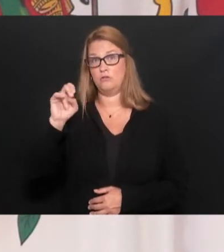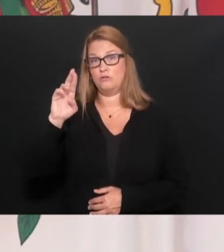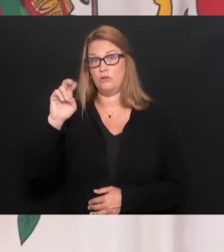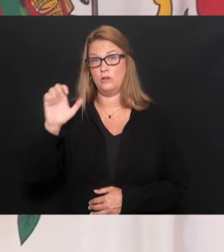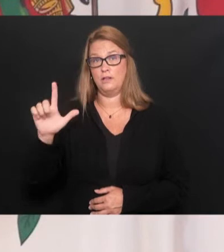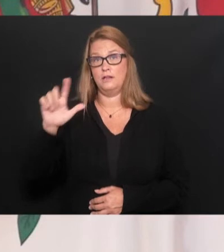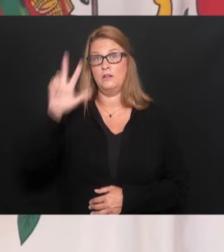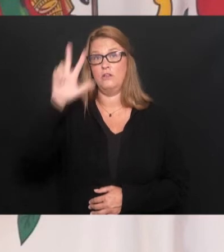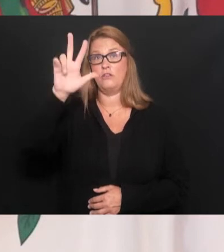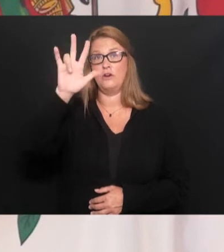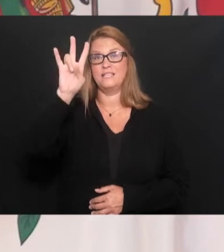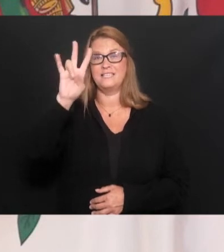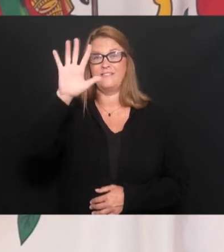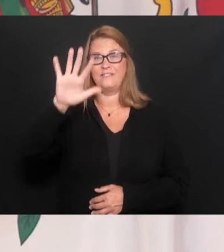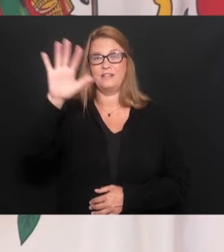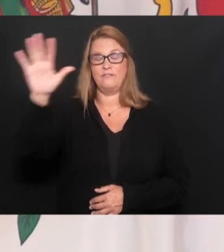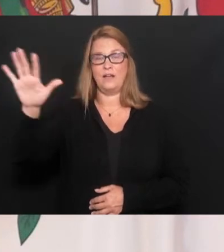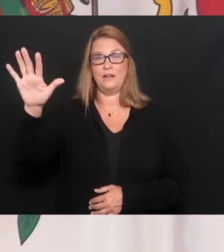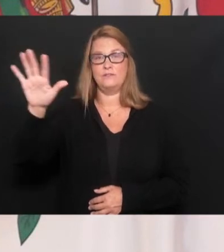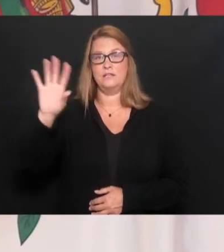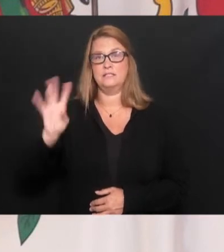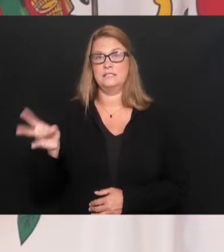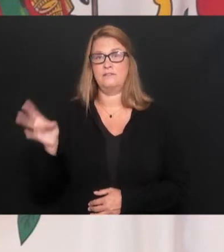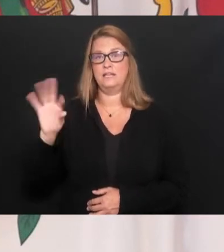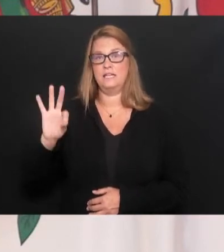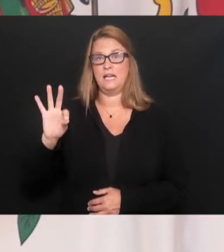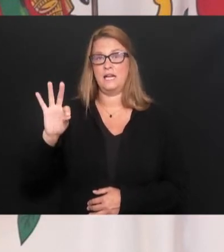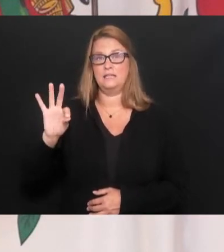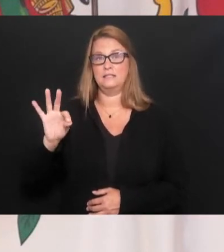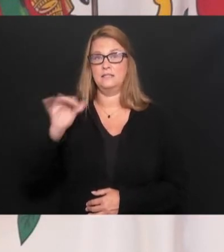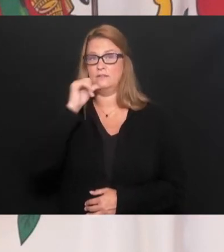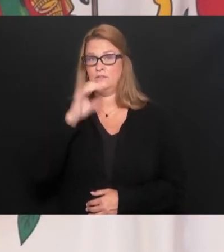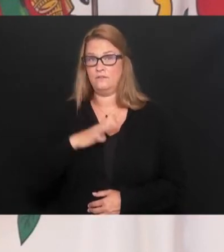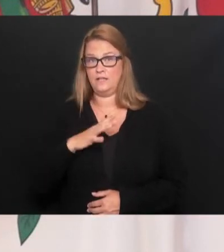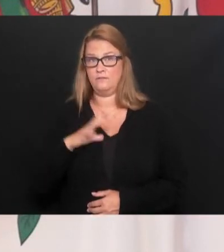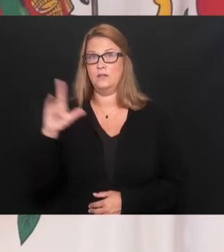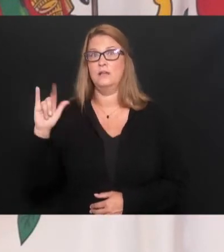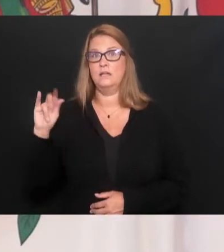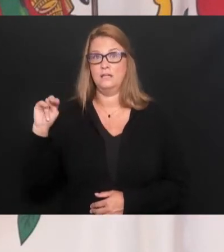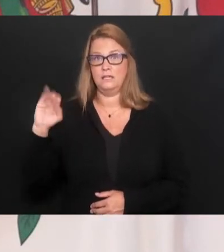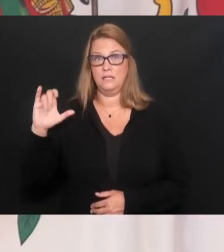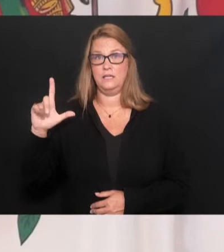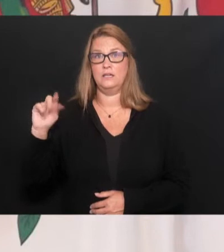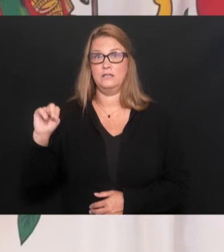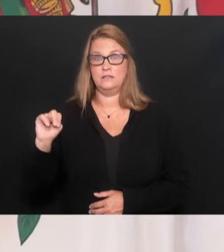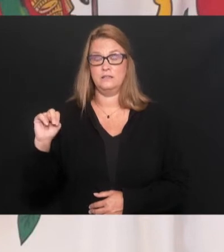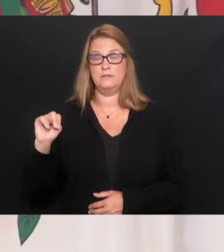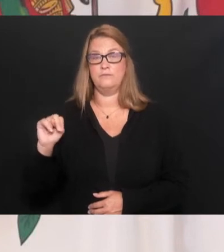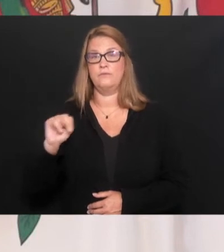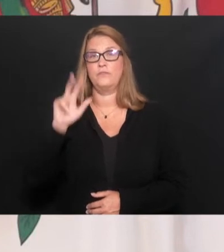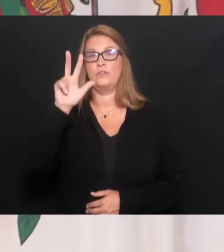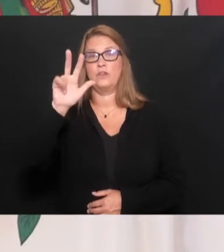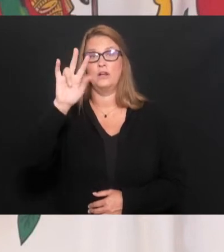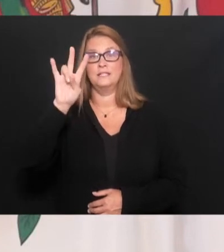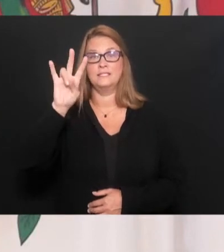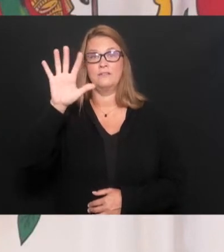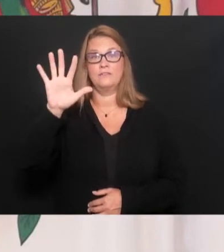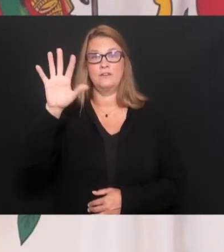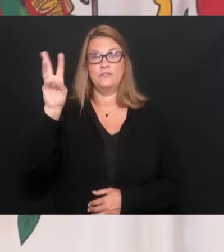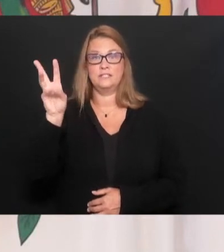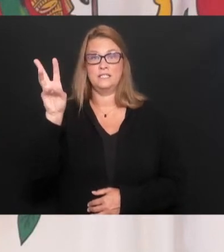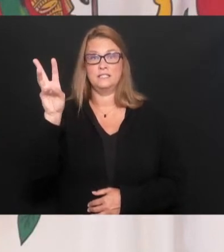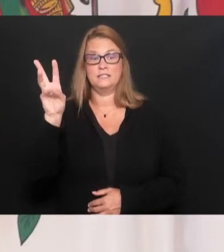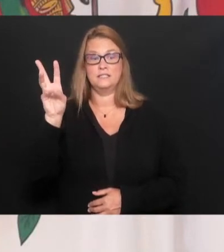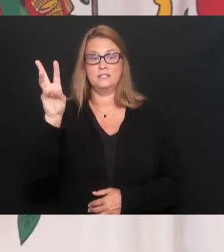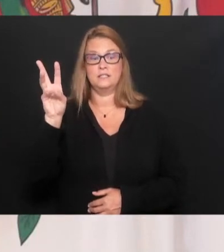The 3,755th death, a 79-year-old female from Lincoln County. The 3,756th